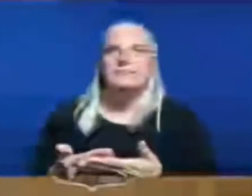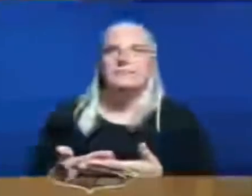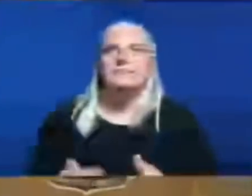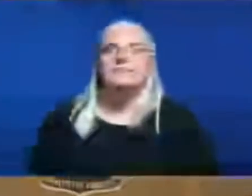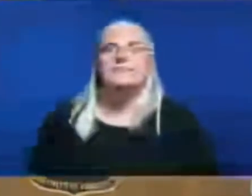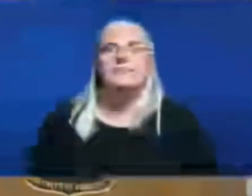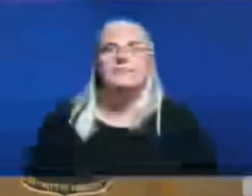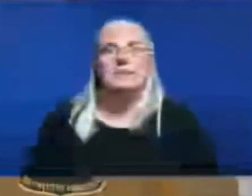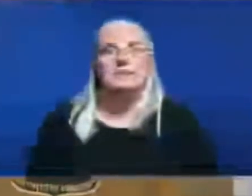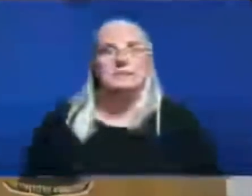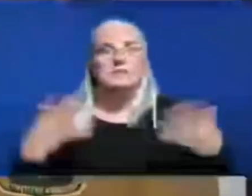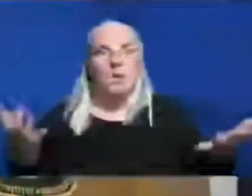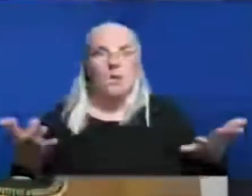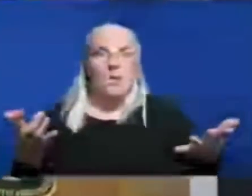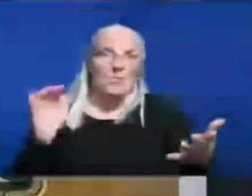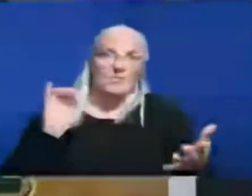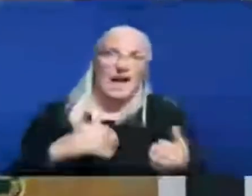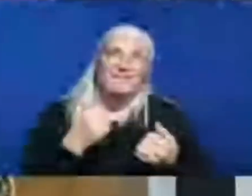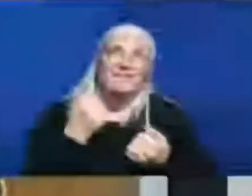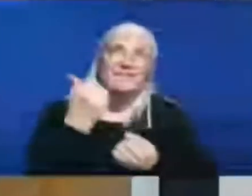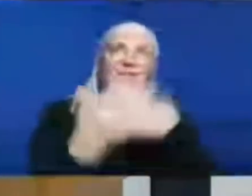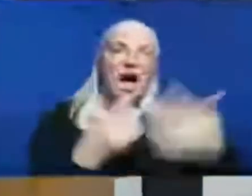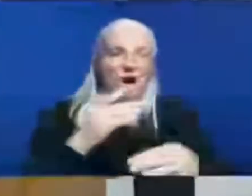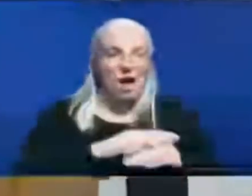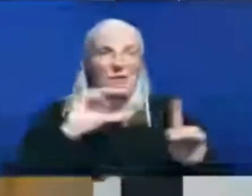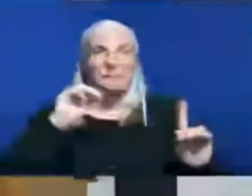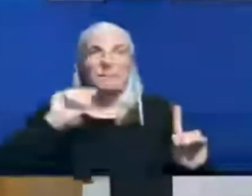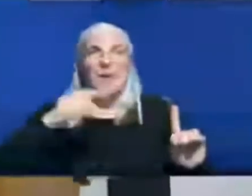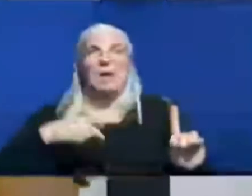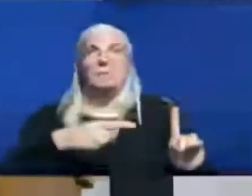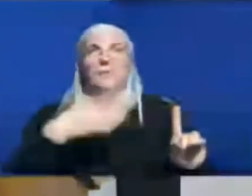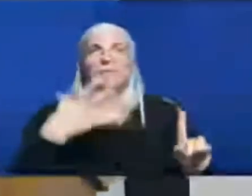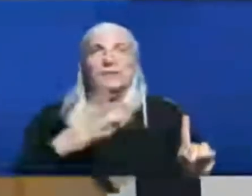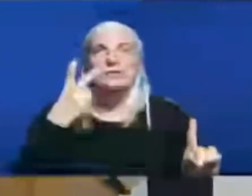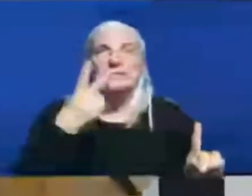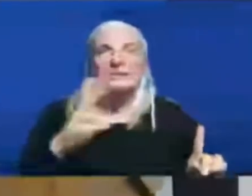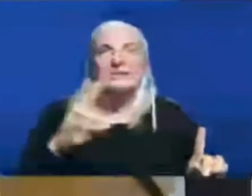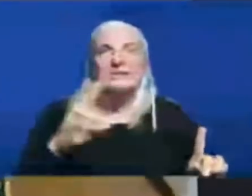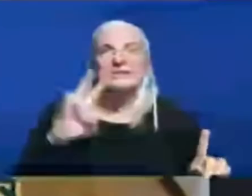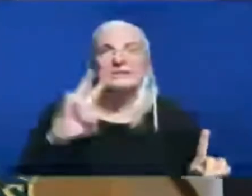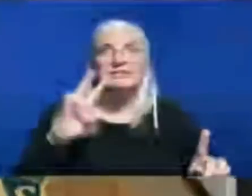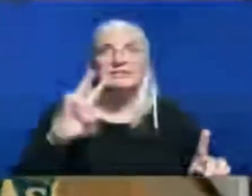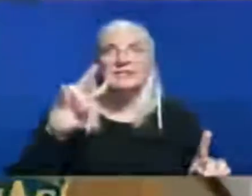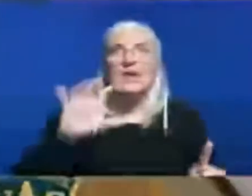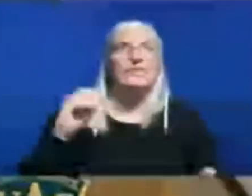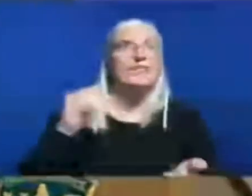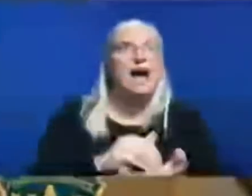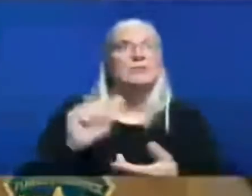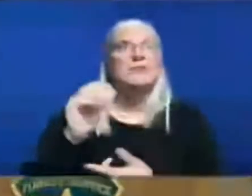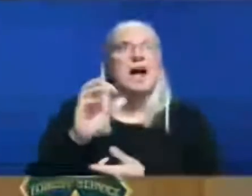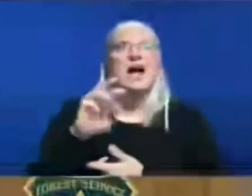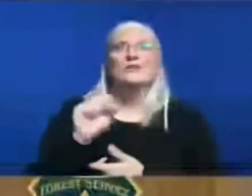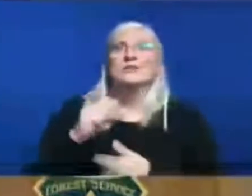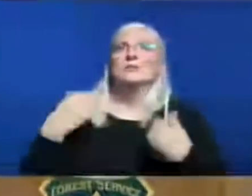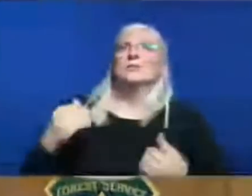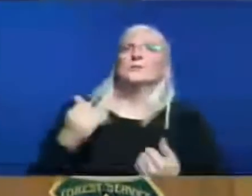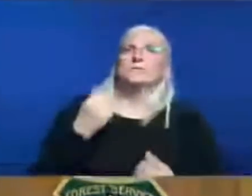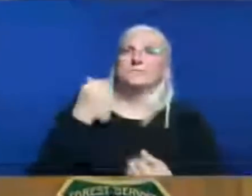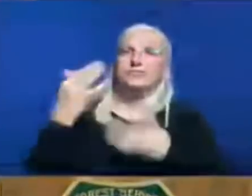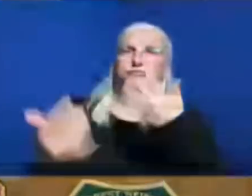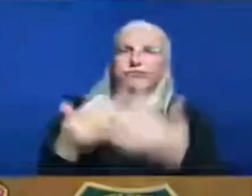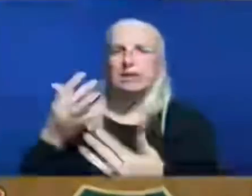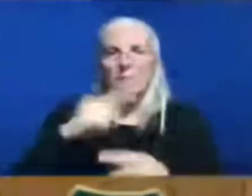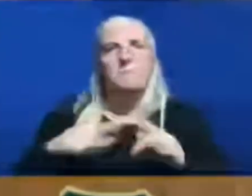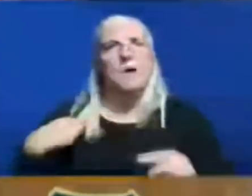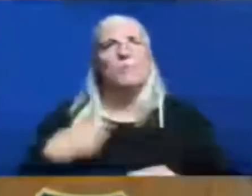this map, is 750,000 acres. And right now it's 46% contained. And roughly there's